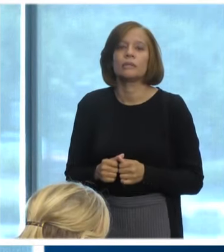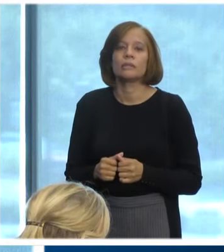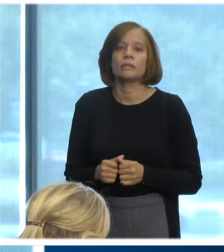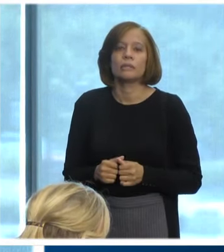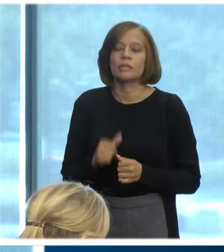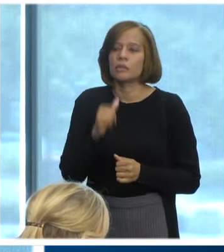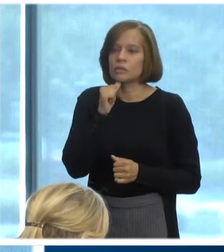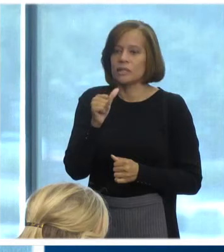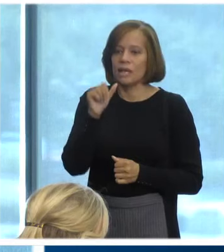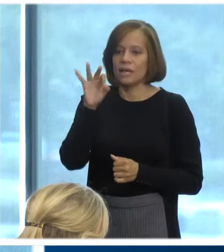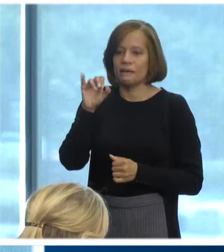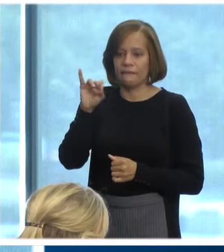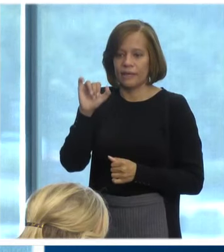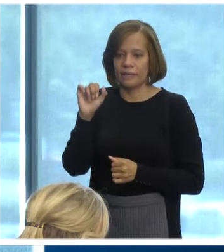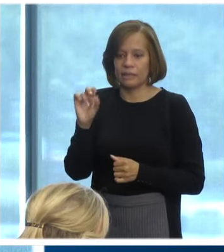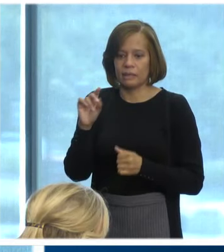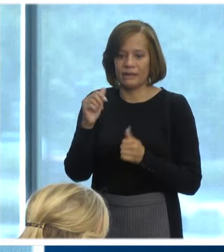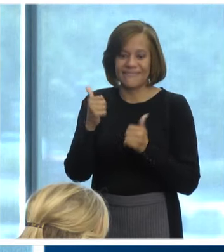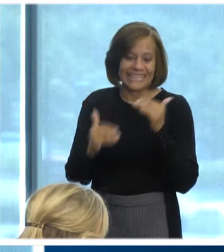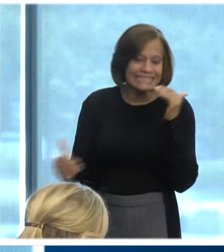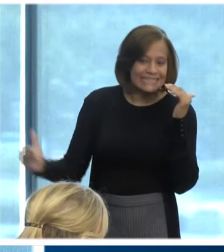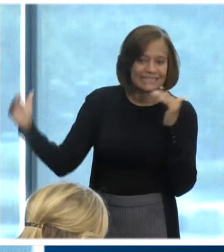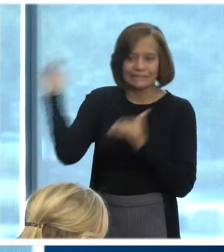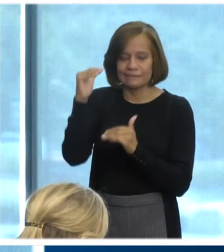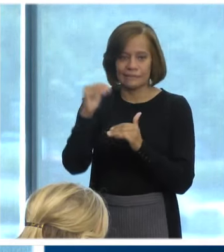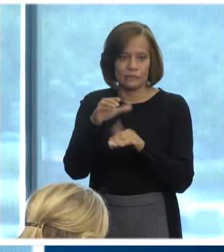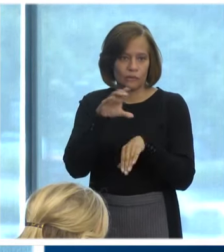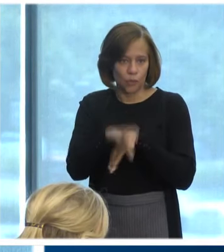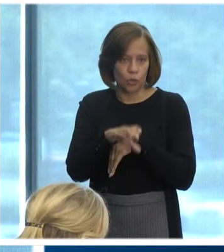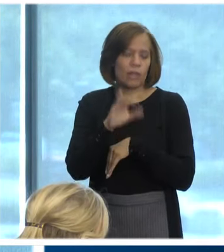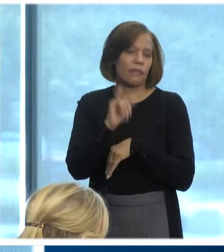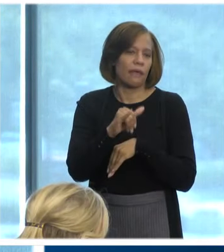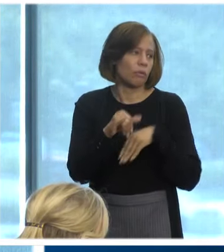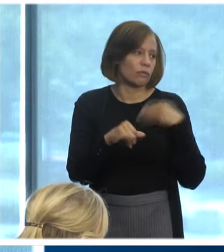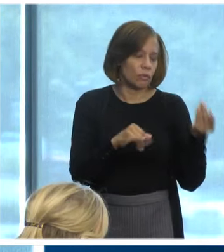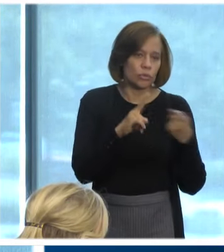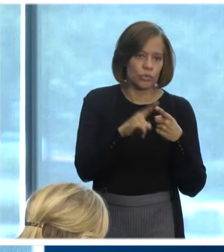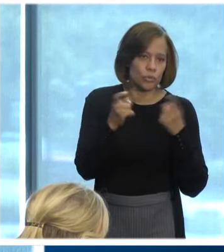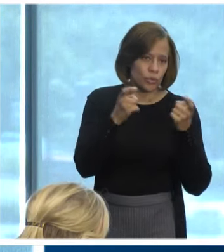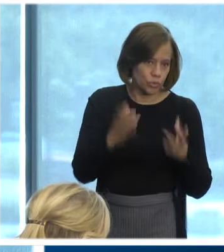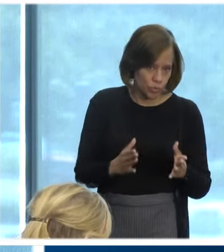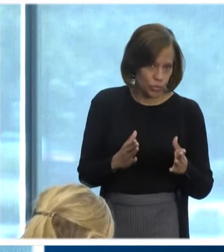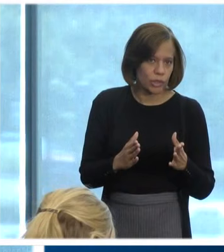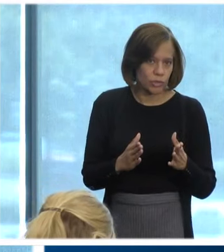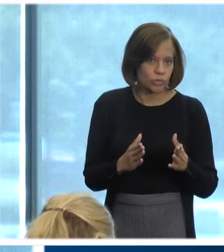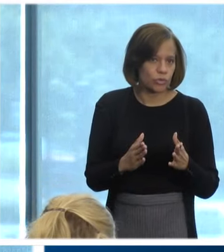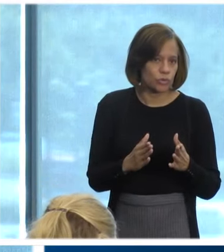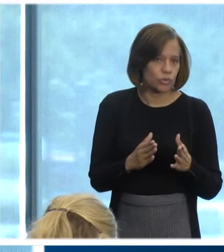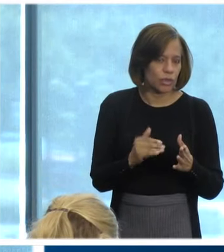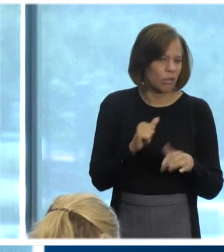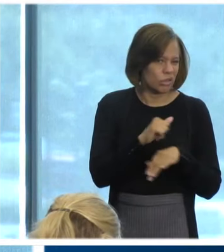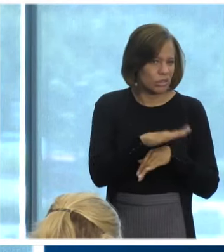finding of excessive force. That would have gone to the director, because I would have sustained that and sent it over